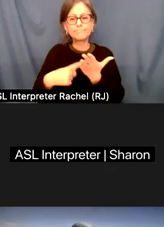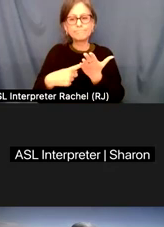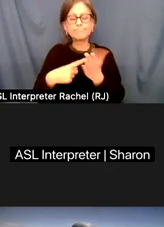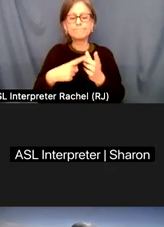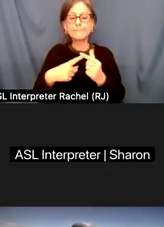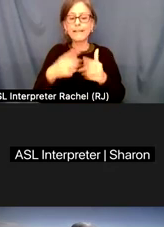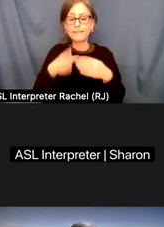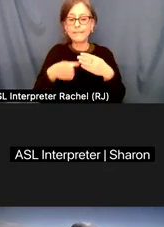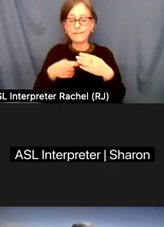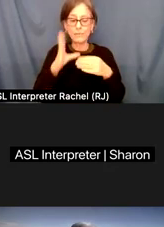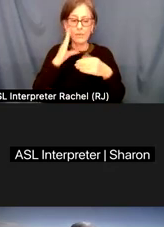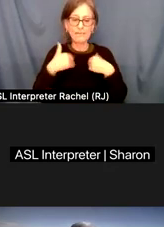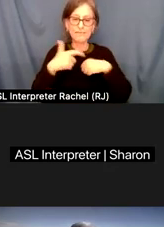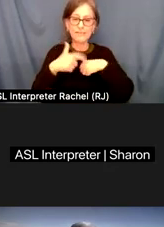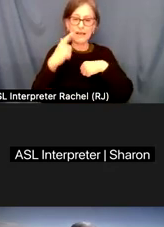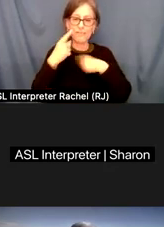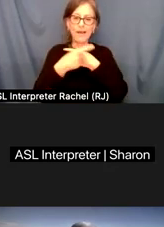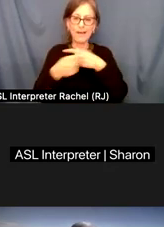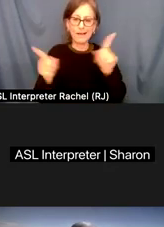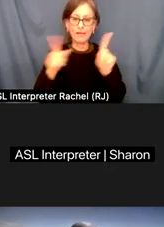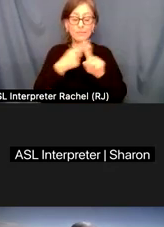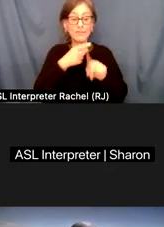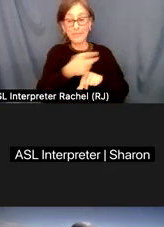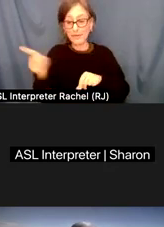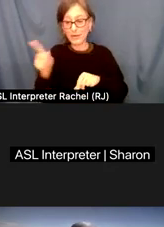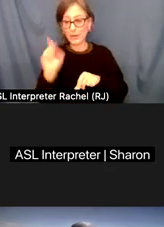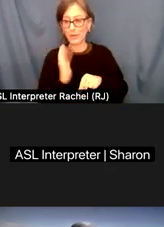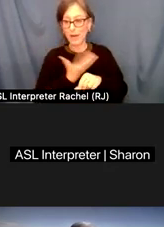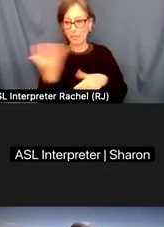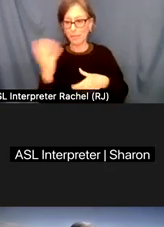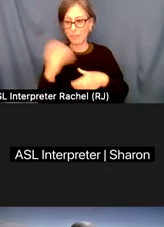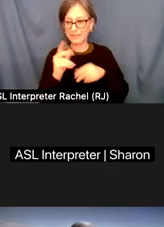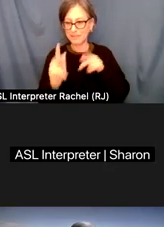we will have some time for announcements from you, our participants.